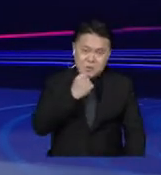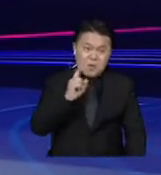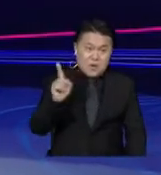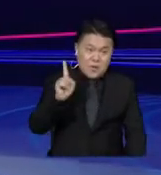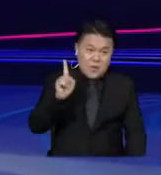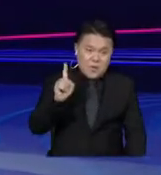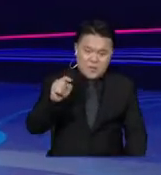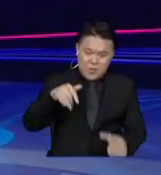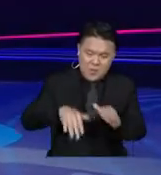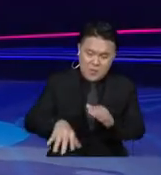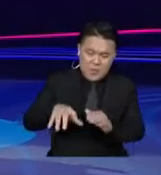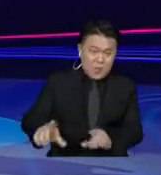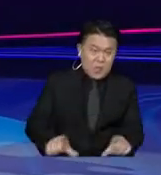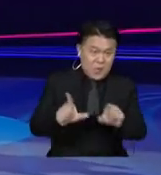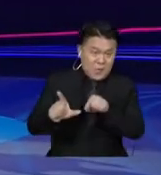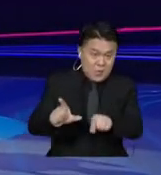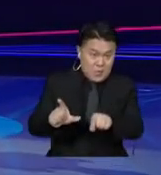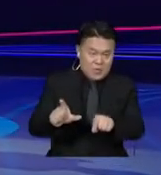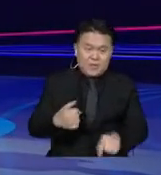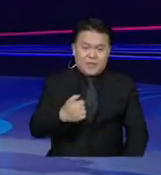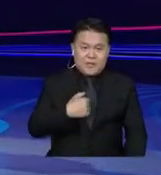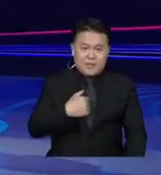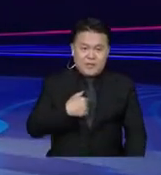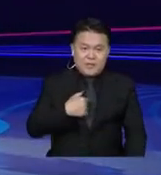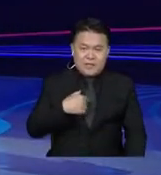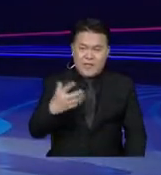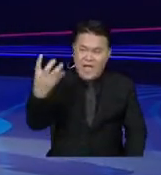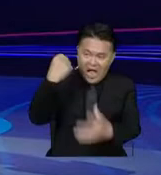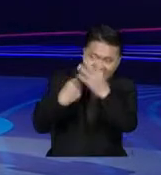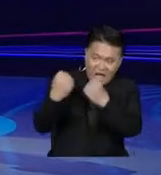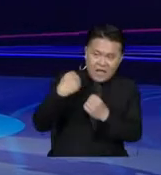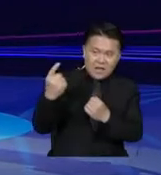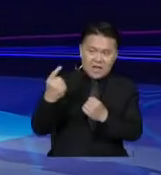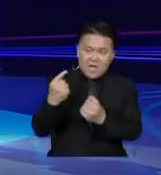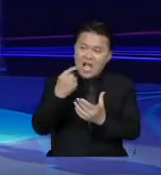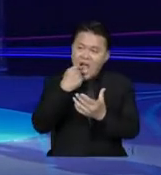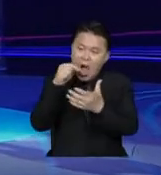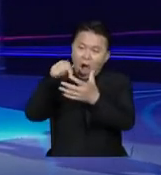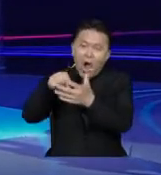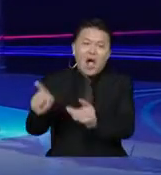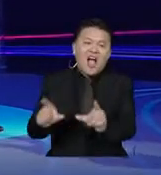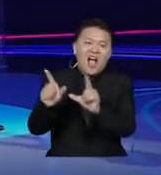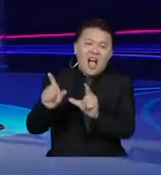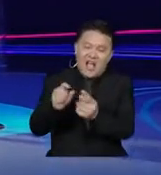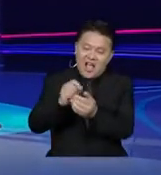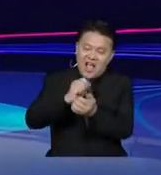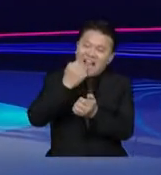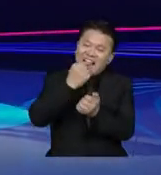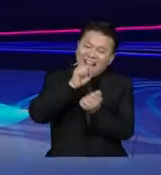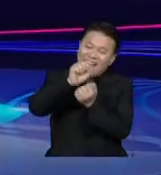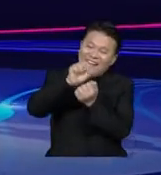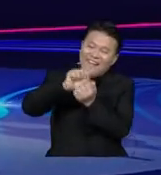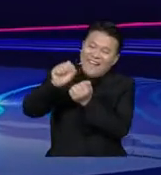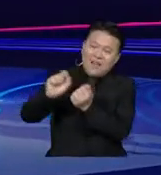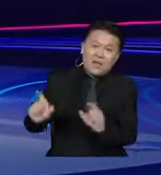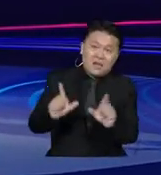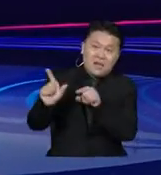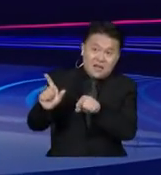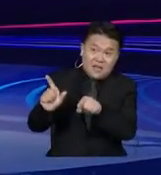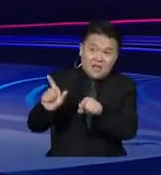the teeth of predatory fish. They're not just attracted to the predators, but they